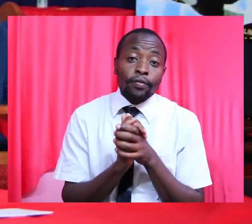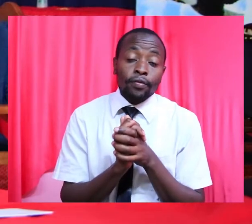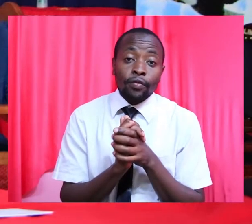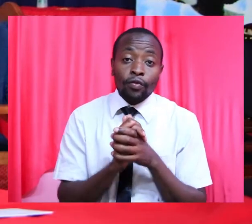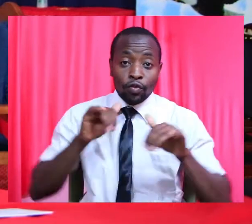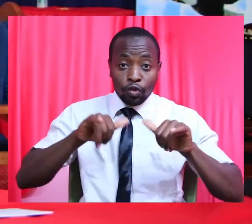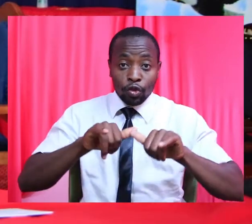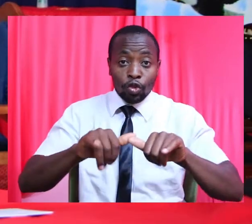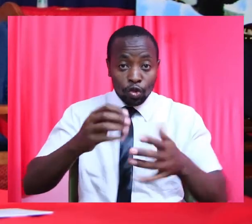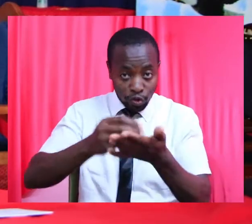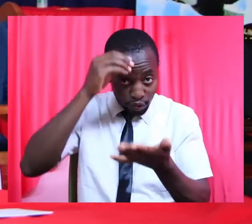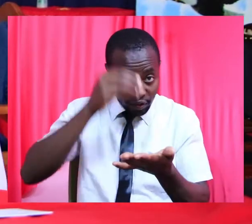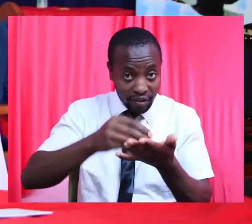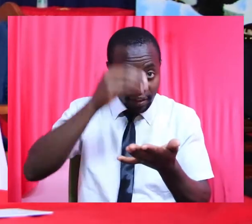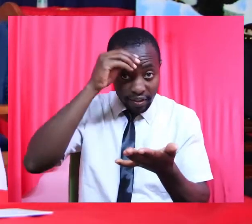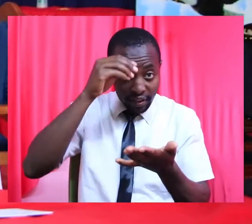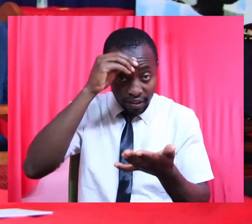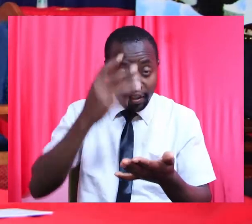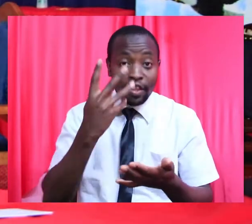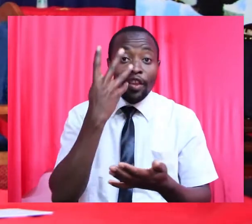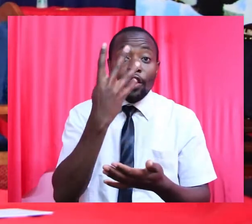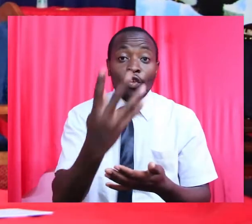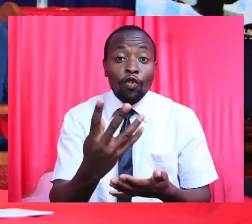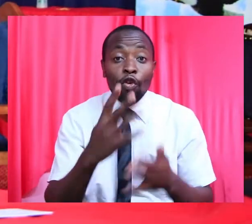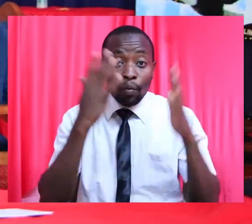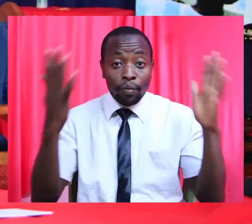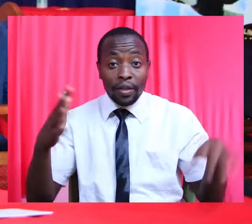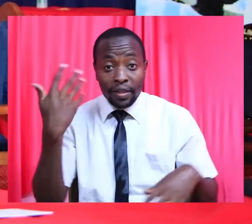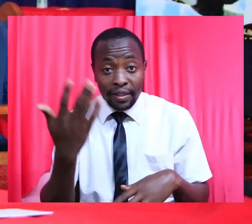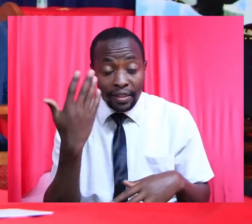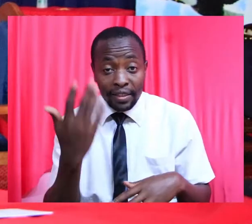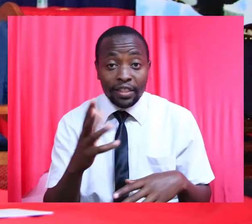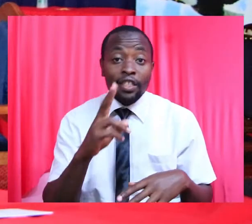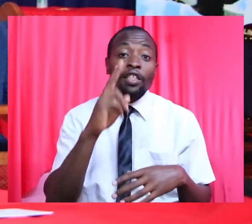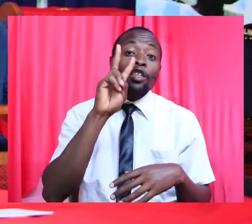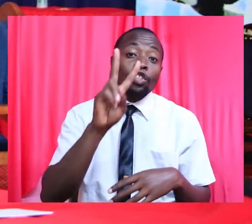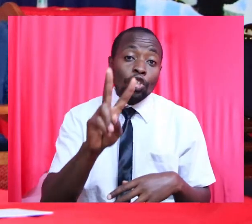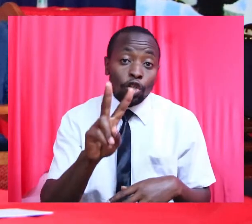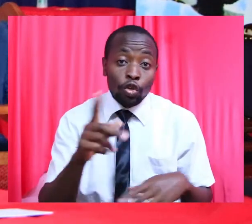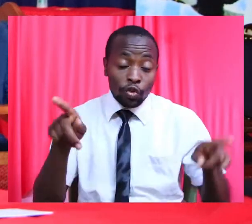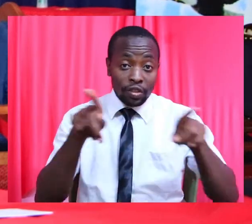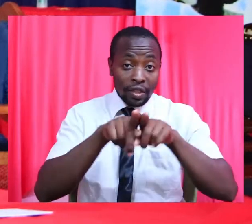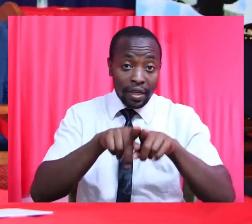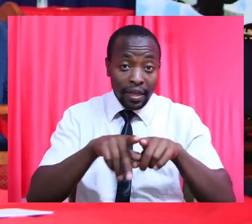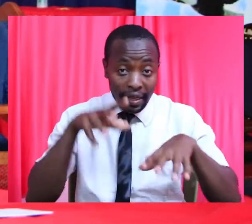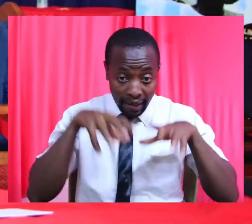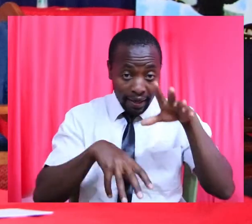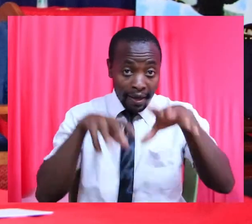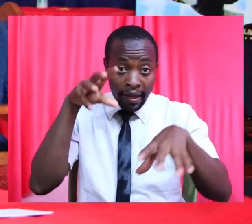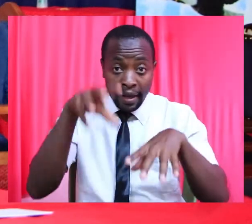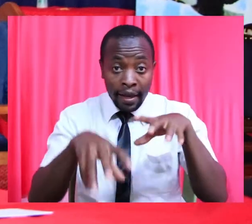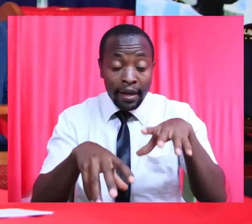We continue to study the four beasts. And the second of those beasts was like a bear.